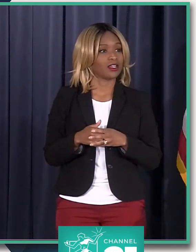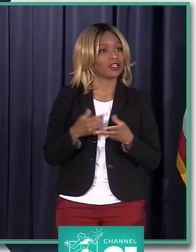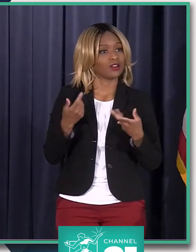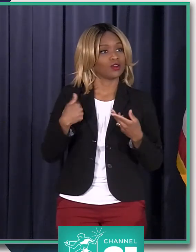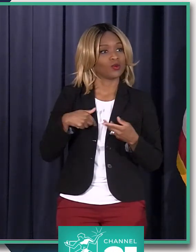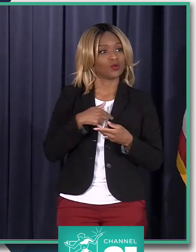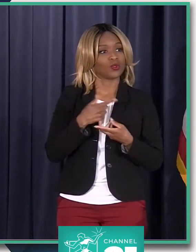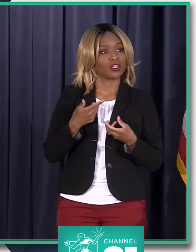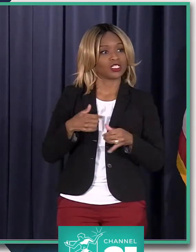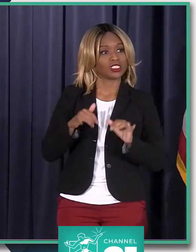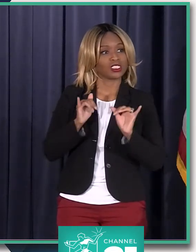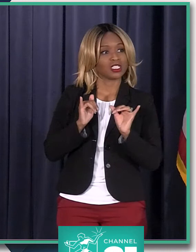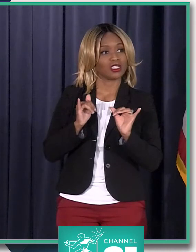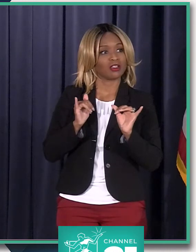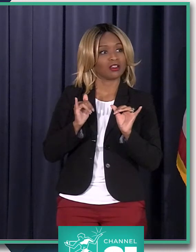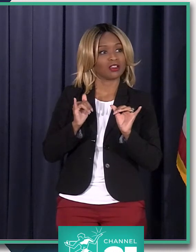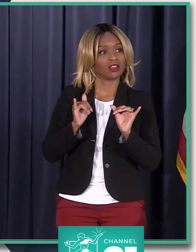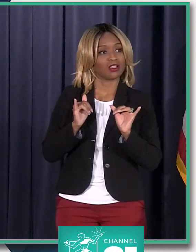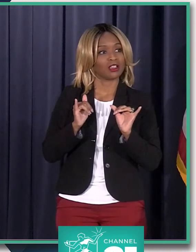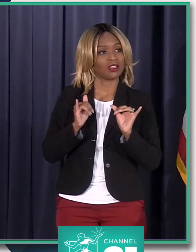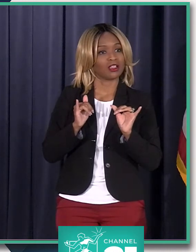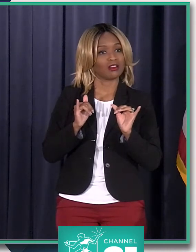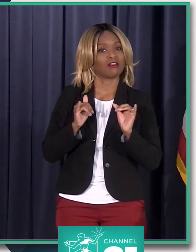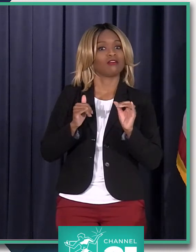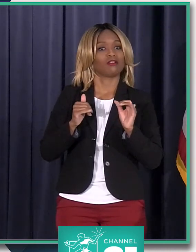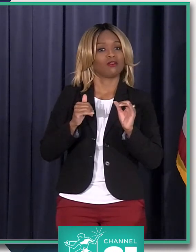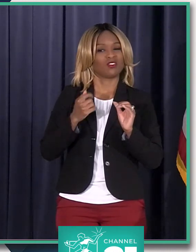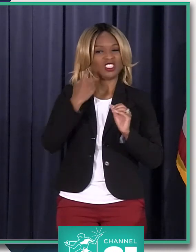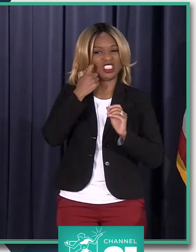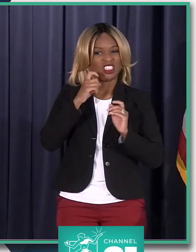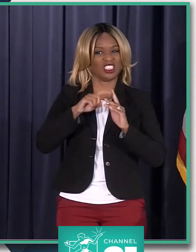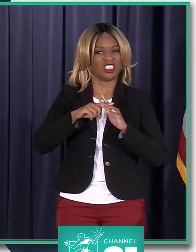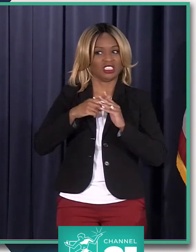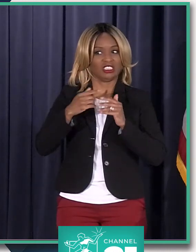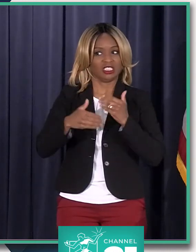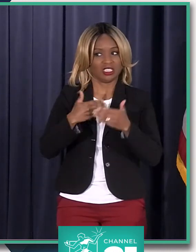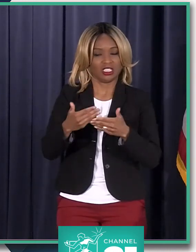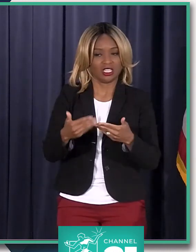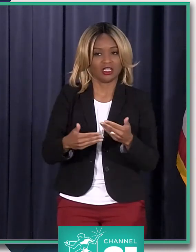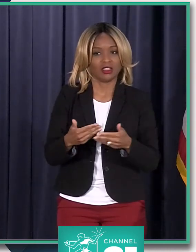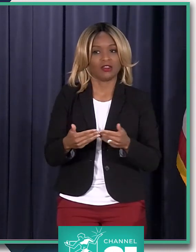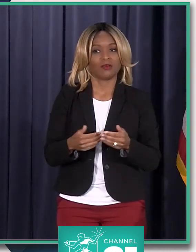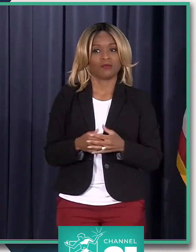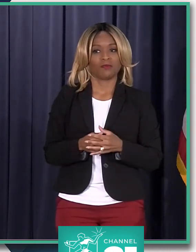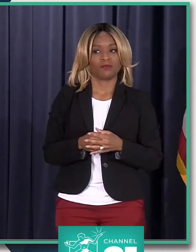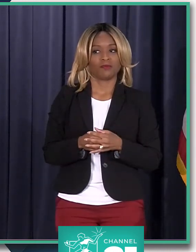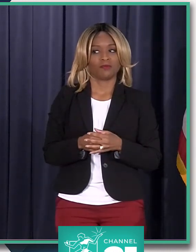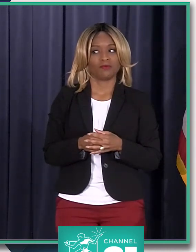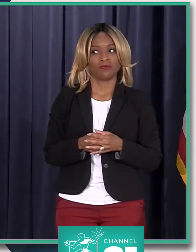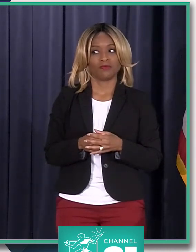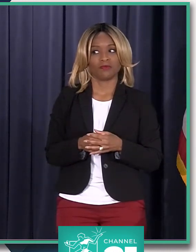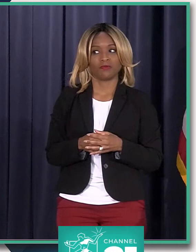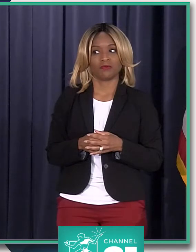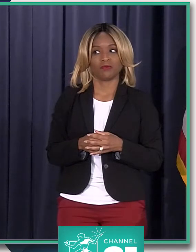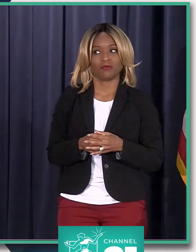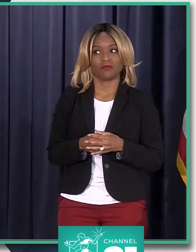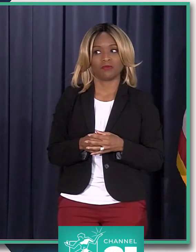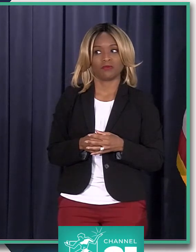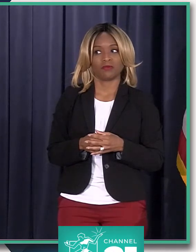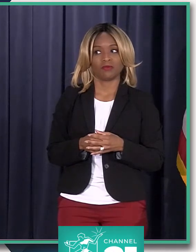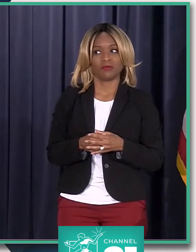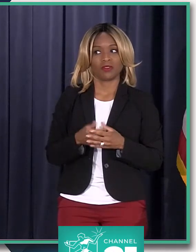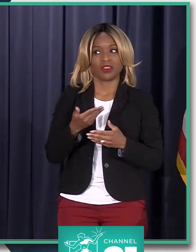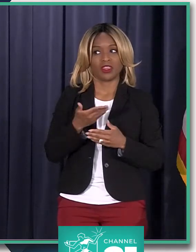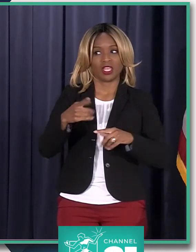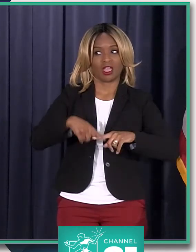still, we're just getting things going here in 2020 because of COVID. A lot of things have been on pause a little bit